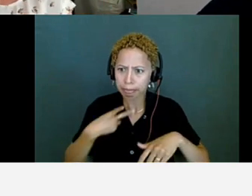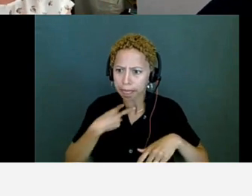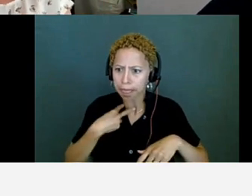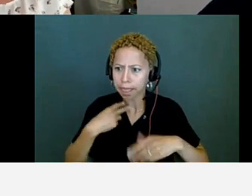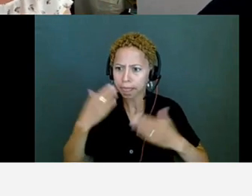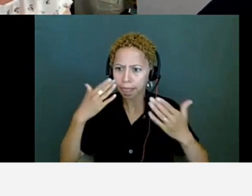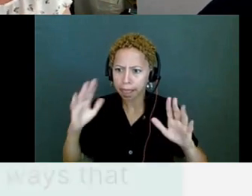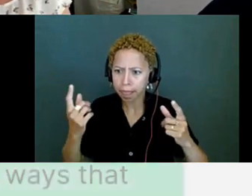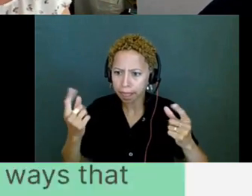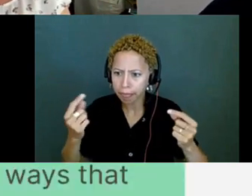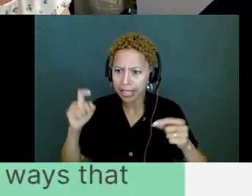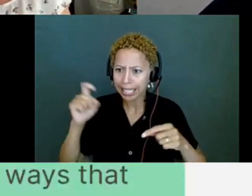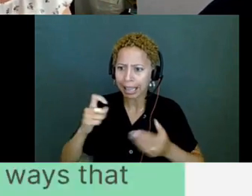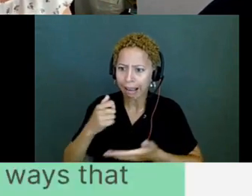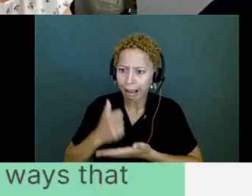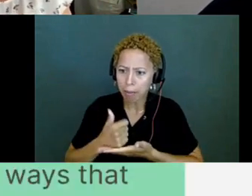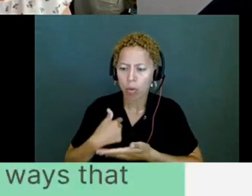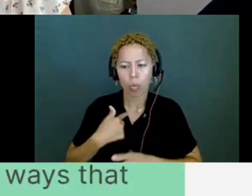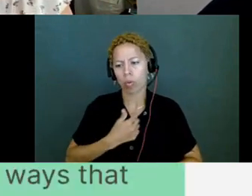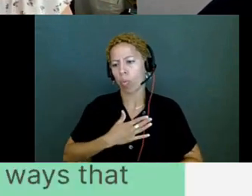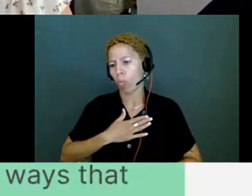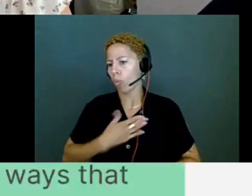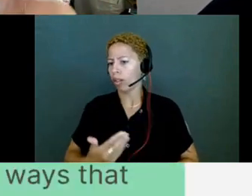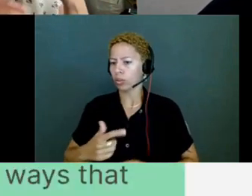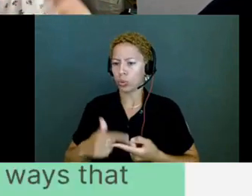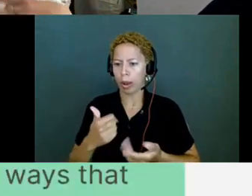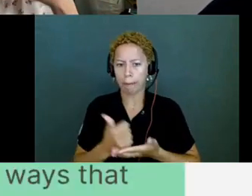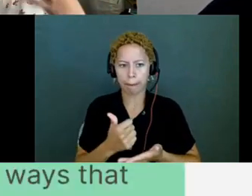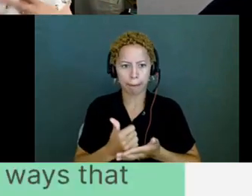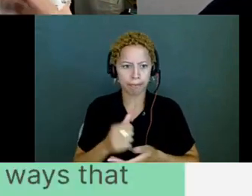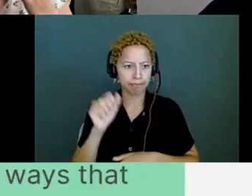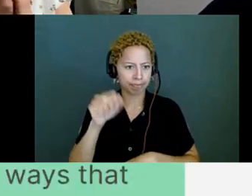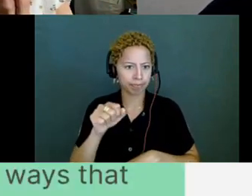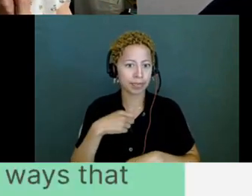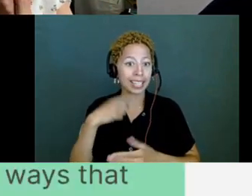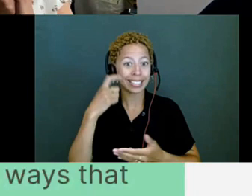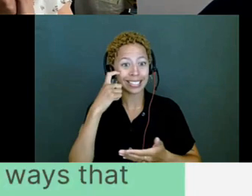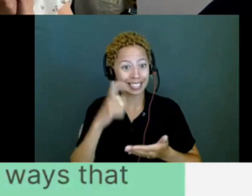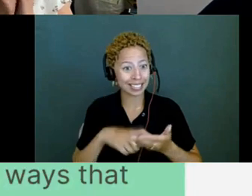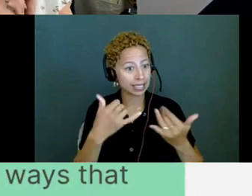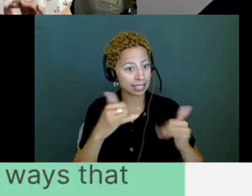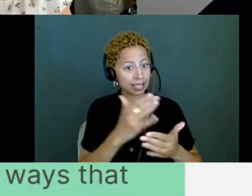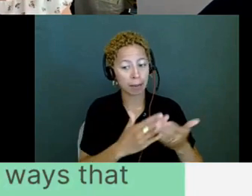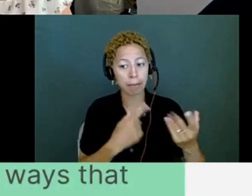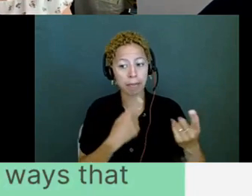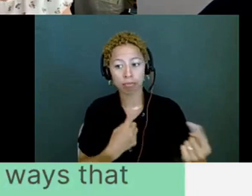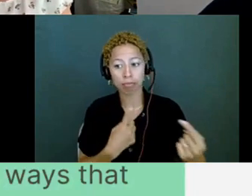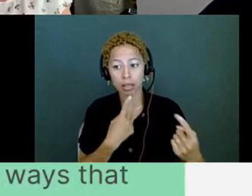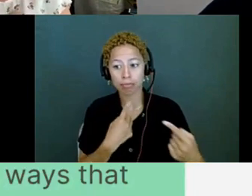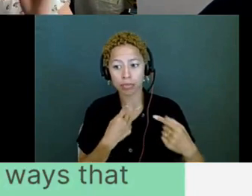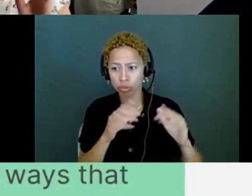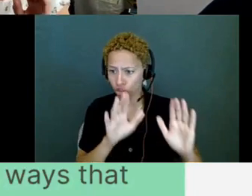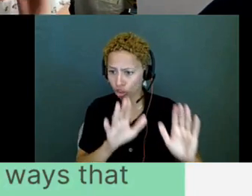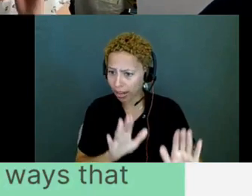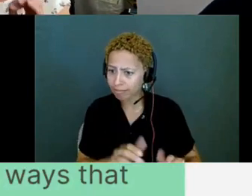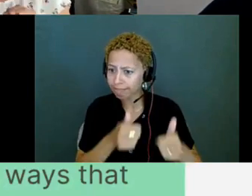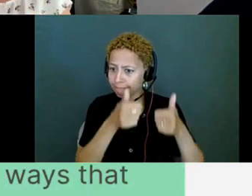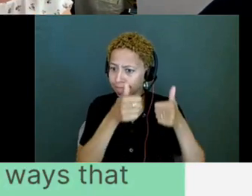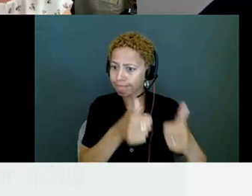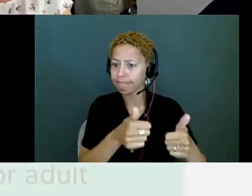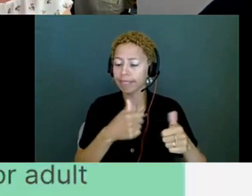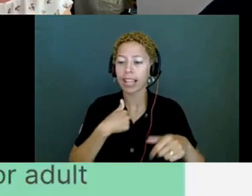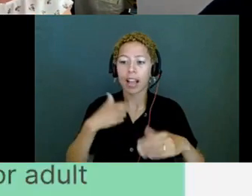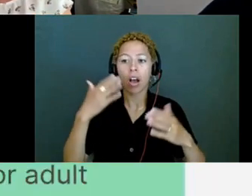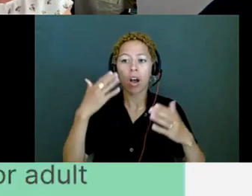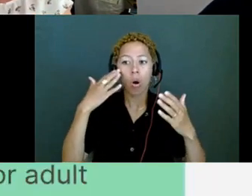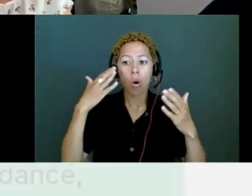to help you out. Okay. I can see the questions and answers are still coming in, so this is great. But I hope I